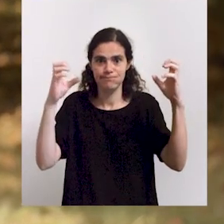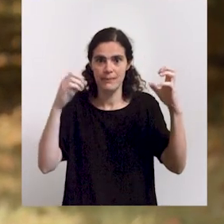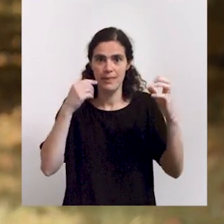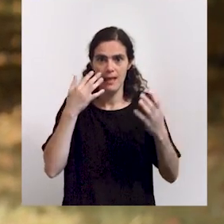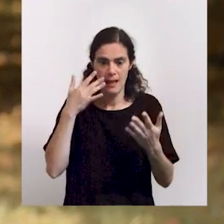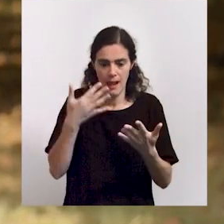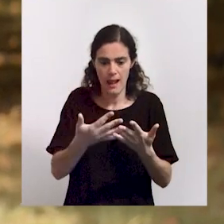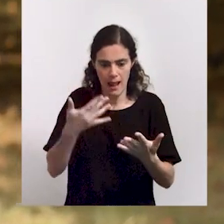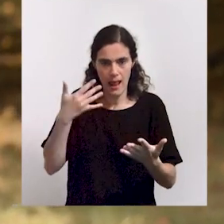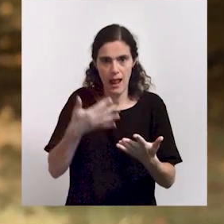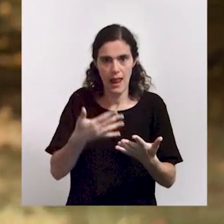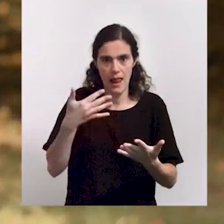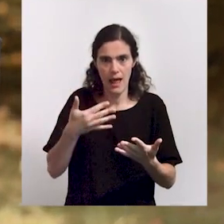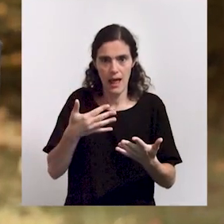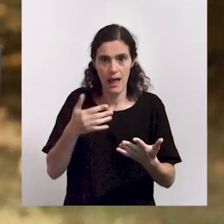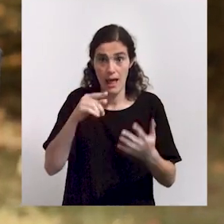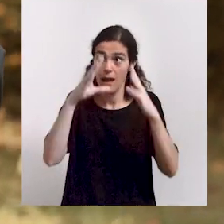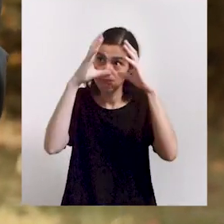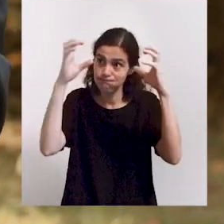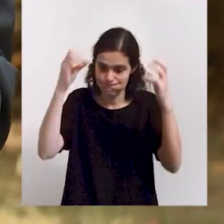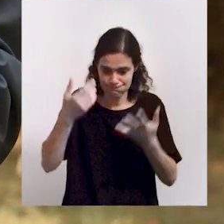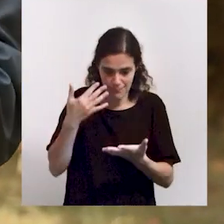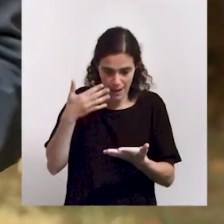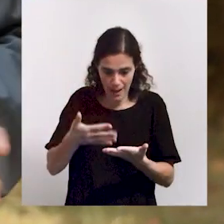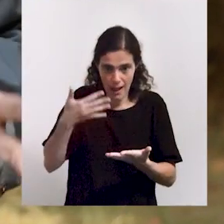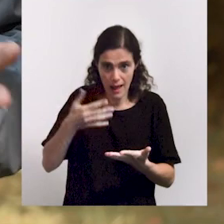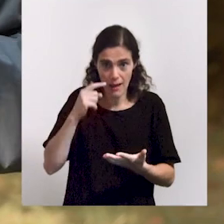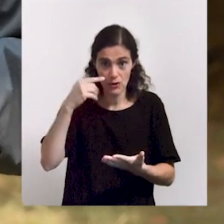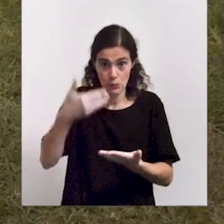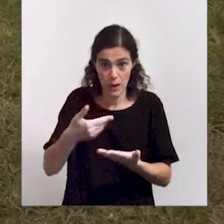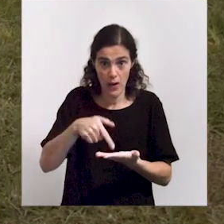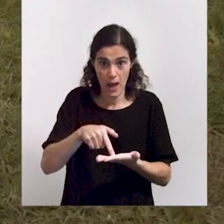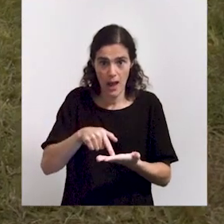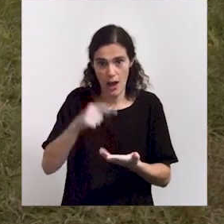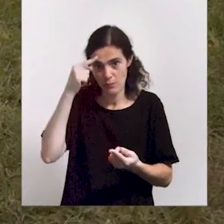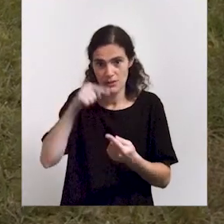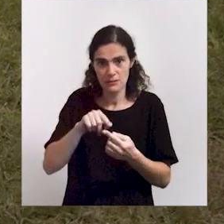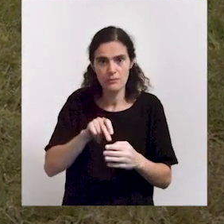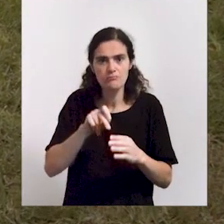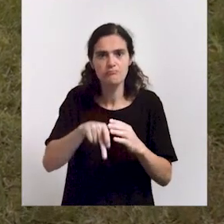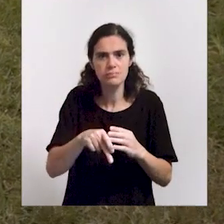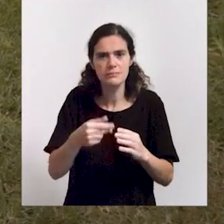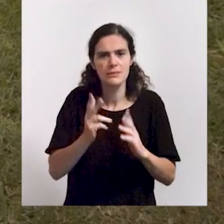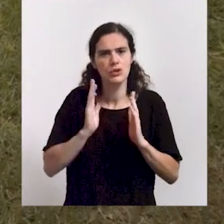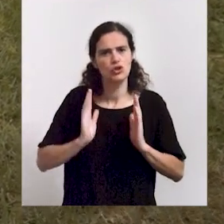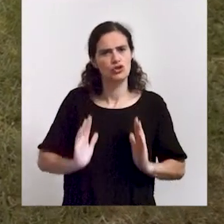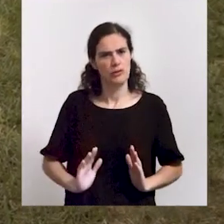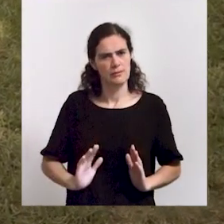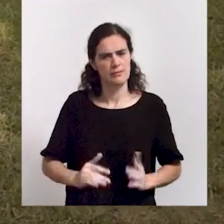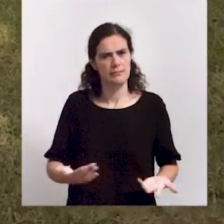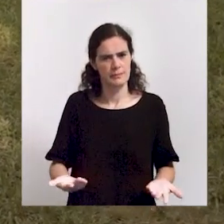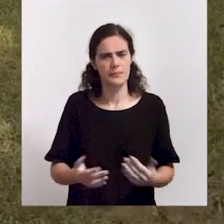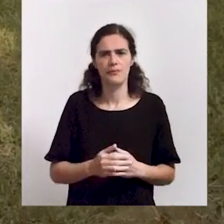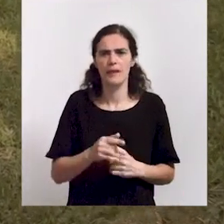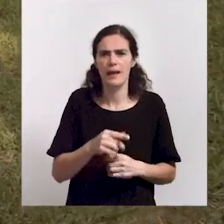reflect in themselves in the mirror to drip in and to rest. Basically, it's a bed,